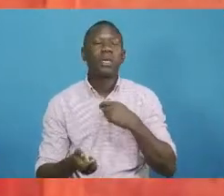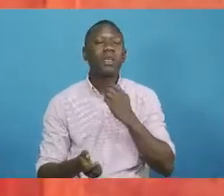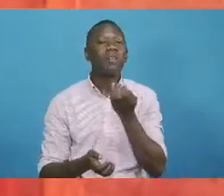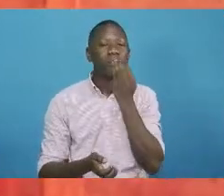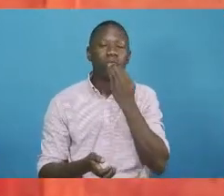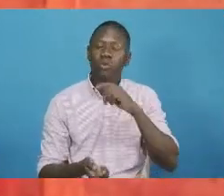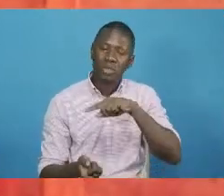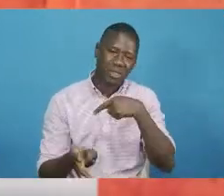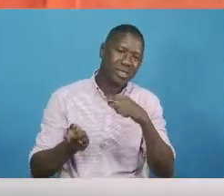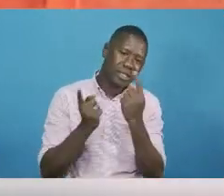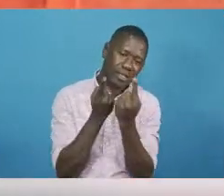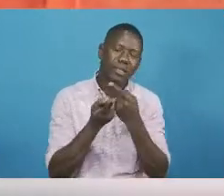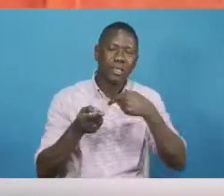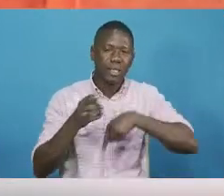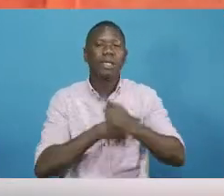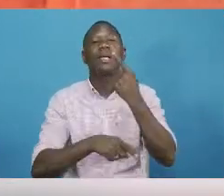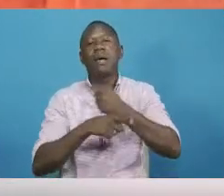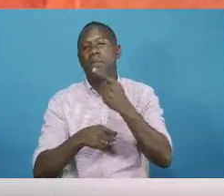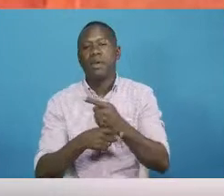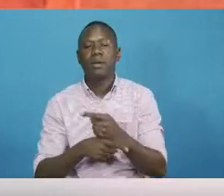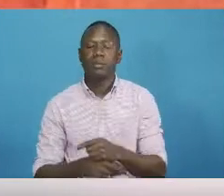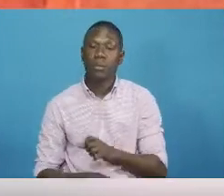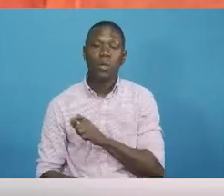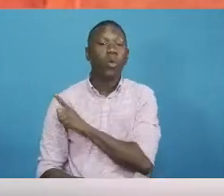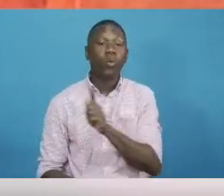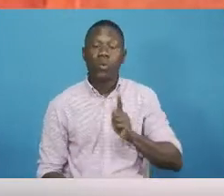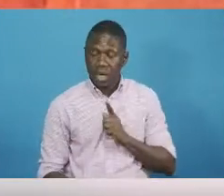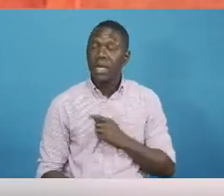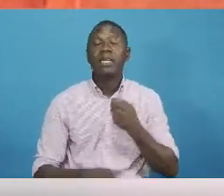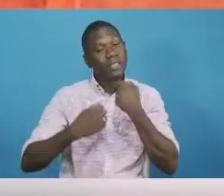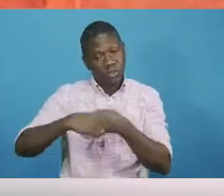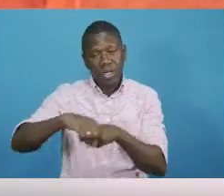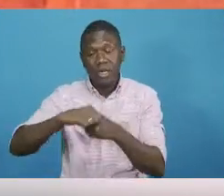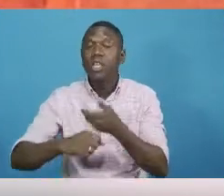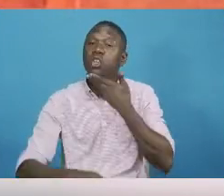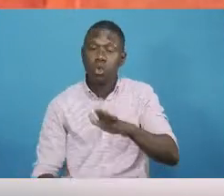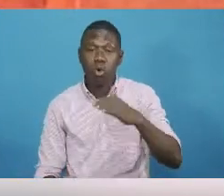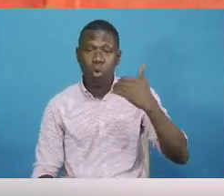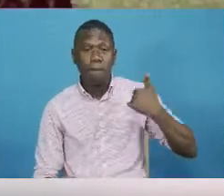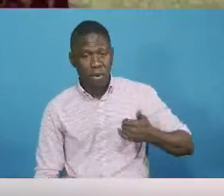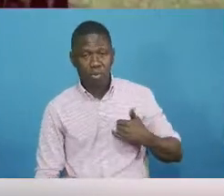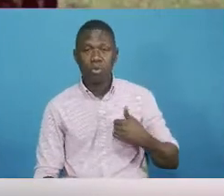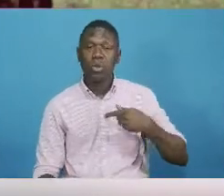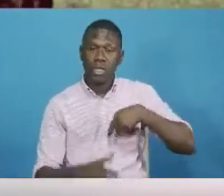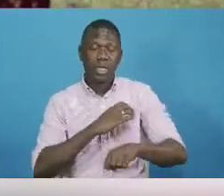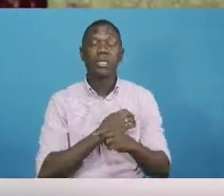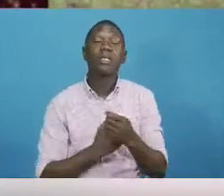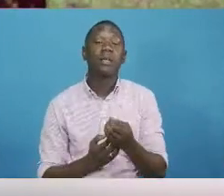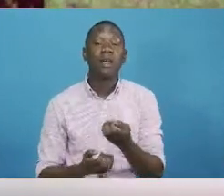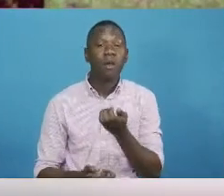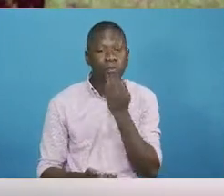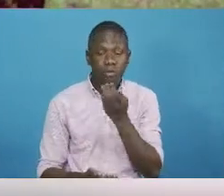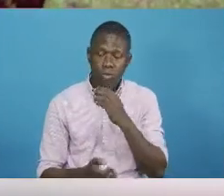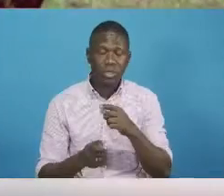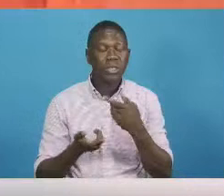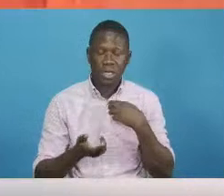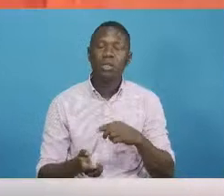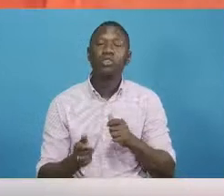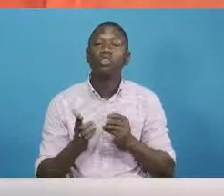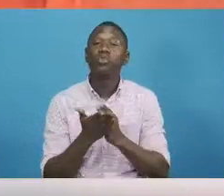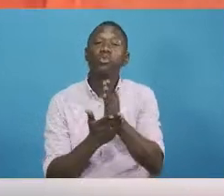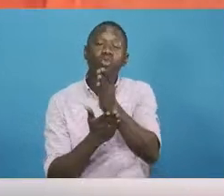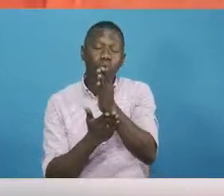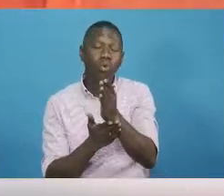Gambia. We are training young people in food security programs through agribusiness. We call it as